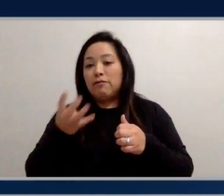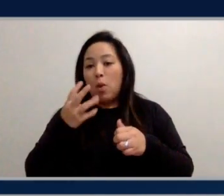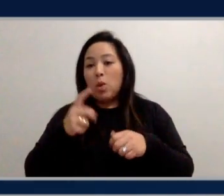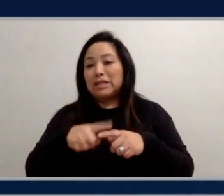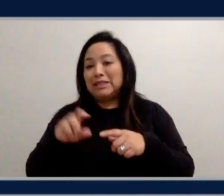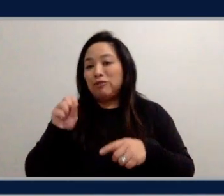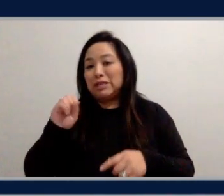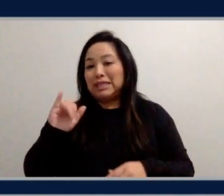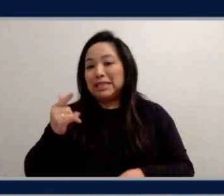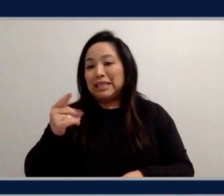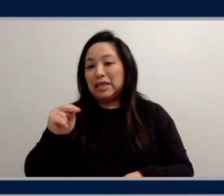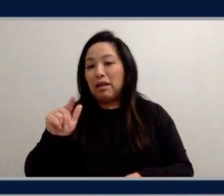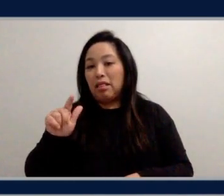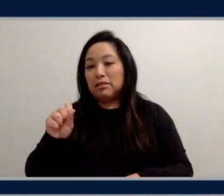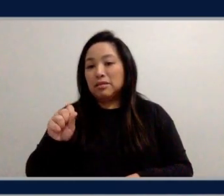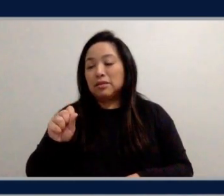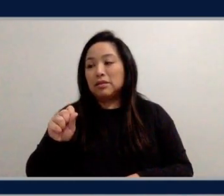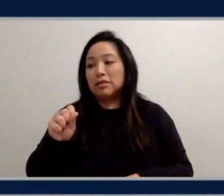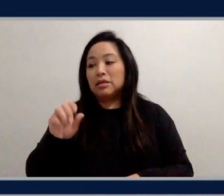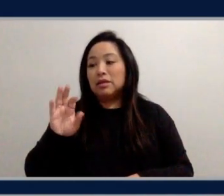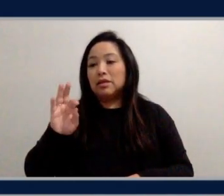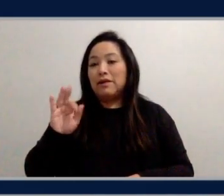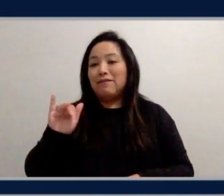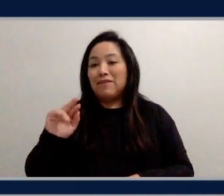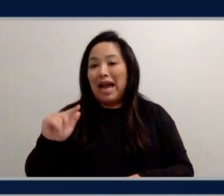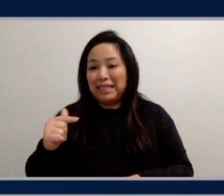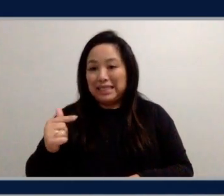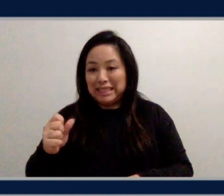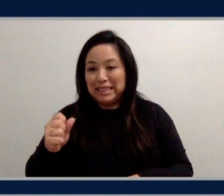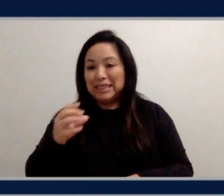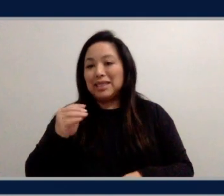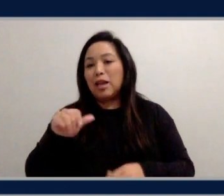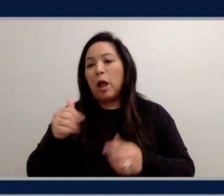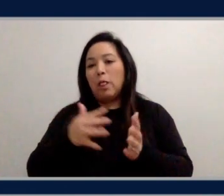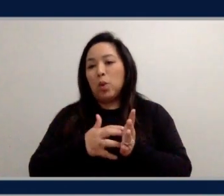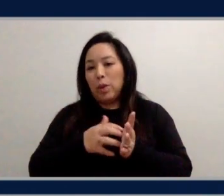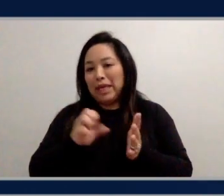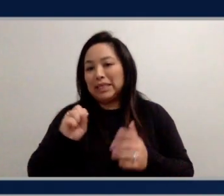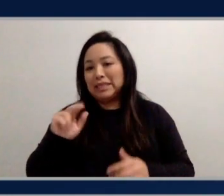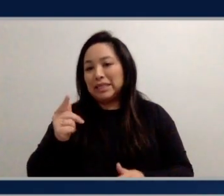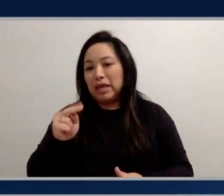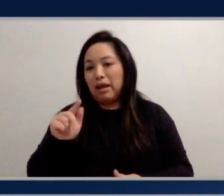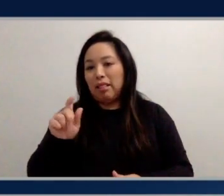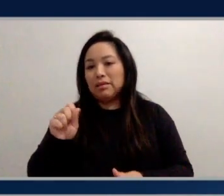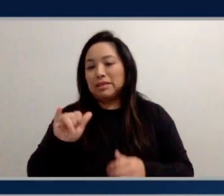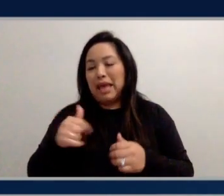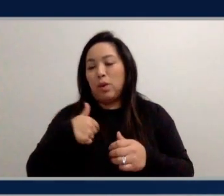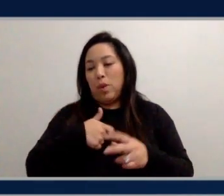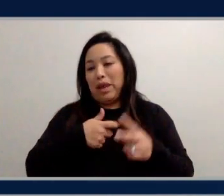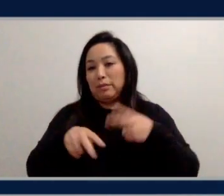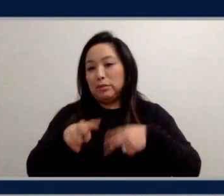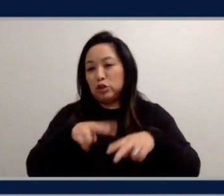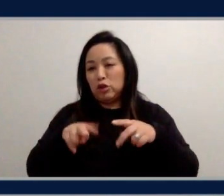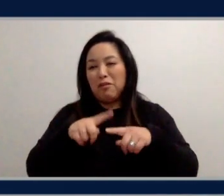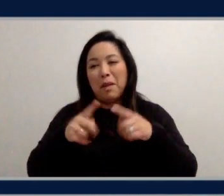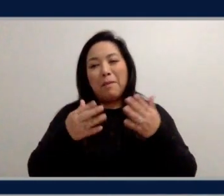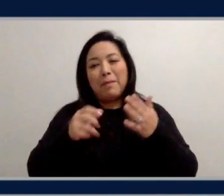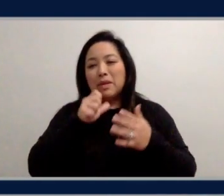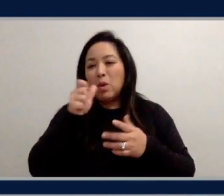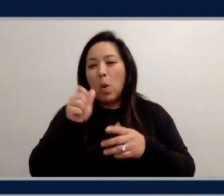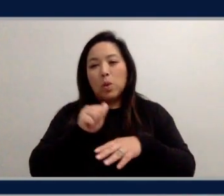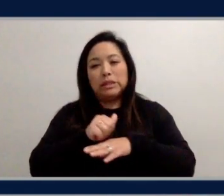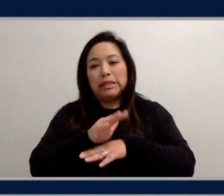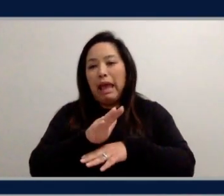signals can be both findings, but also other weak signals that we observe but don't necessarily send out to not